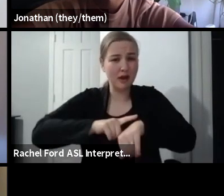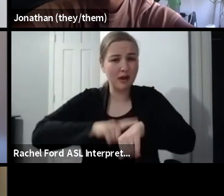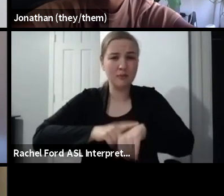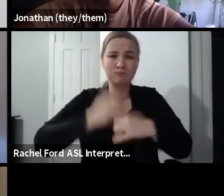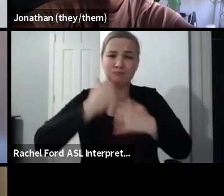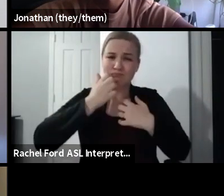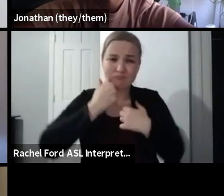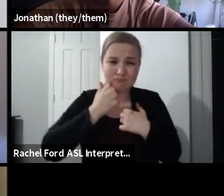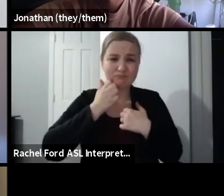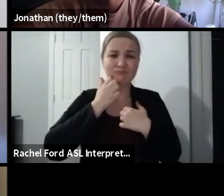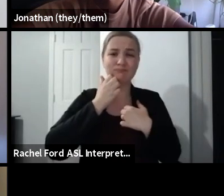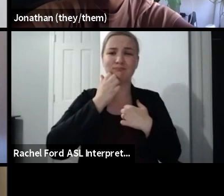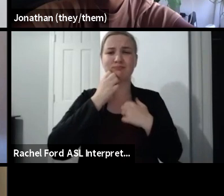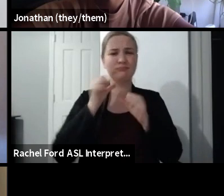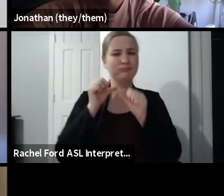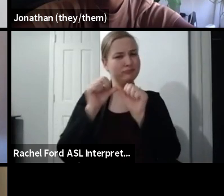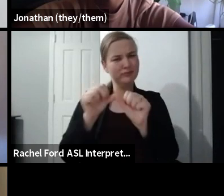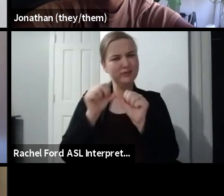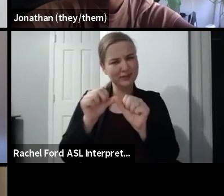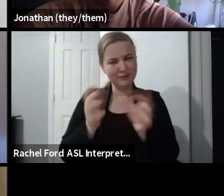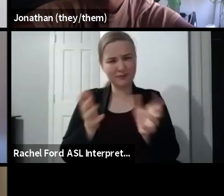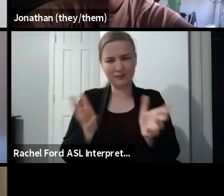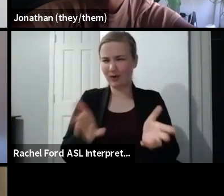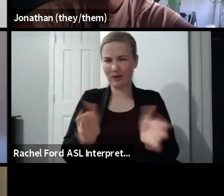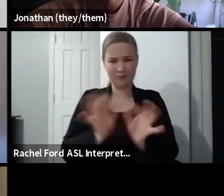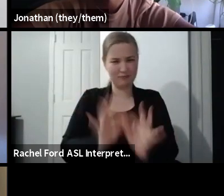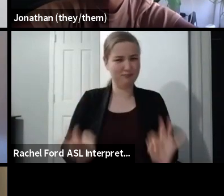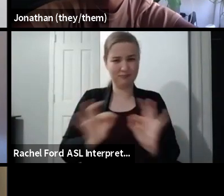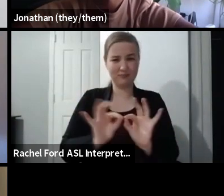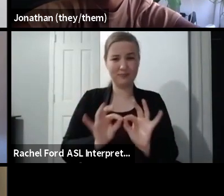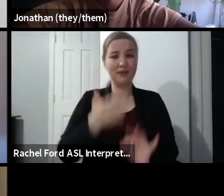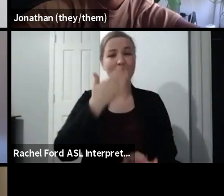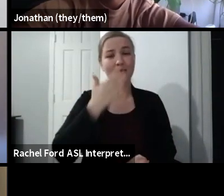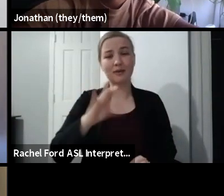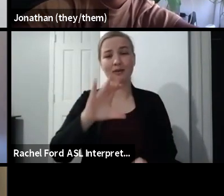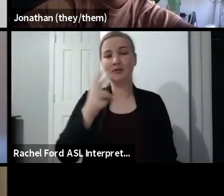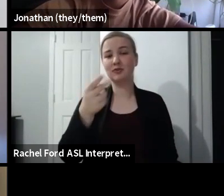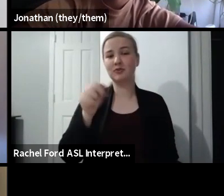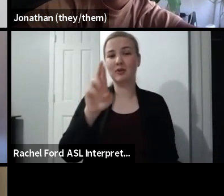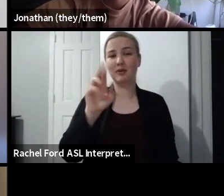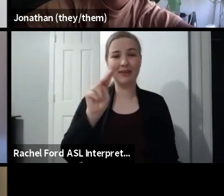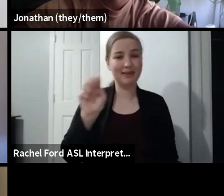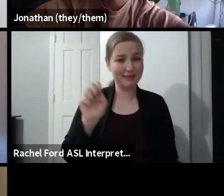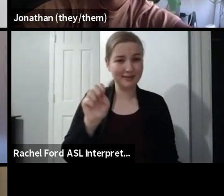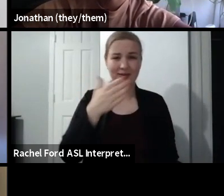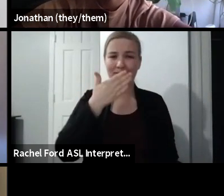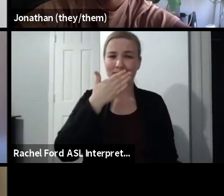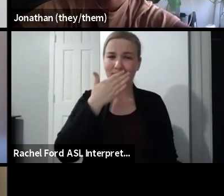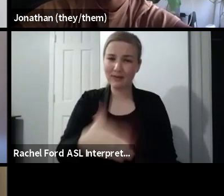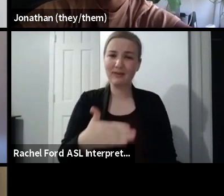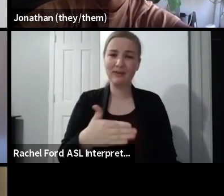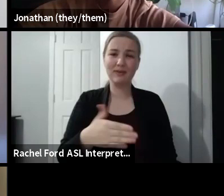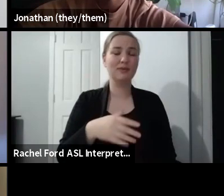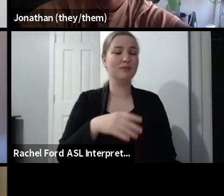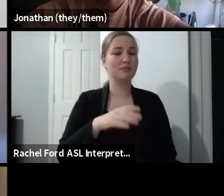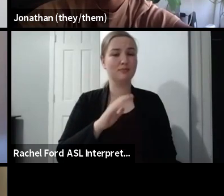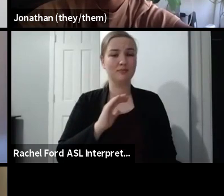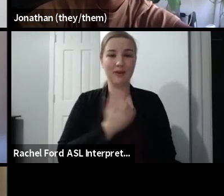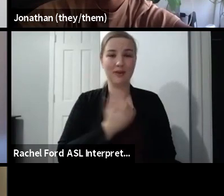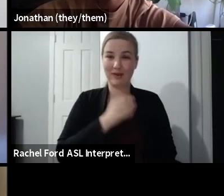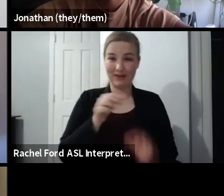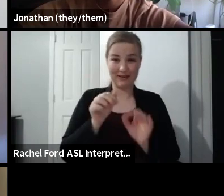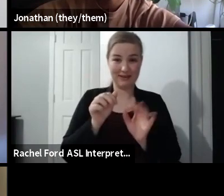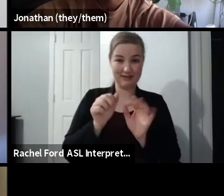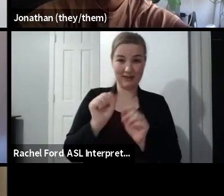let's keep talking. You know, that's it. Thank you, Charmaine. Thank you for taking the time. This was wonderful. Thank you to our ASL interpreters